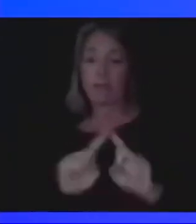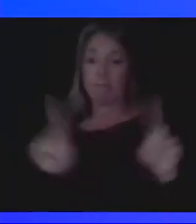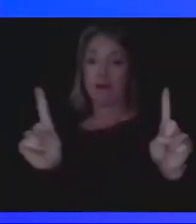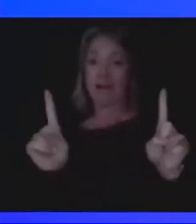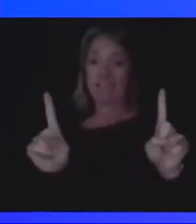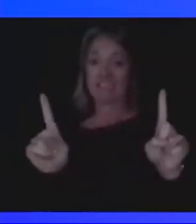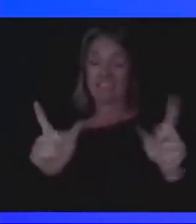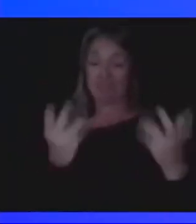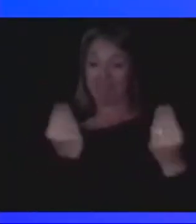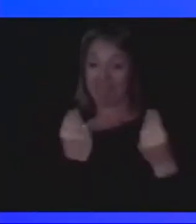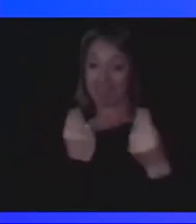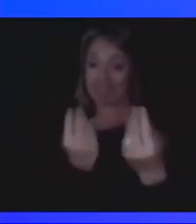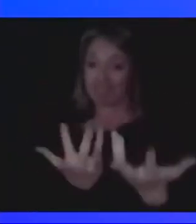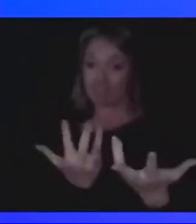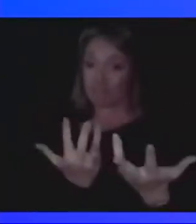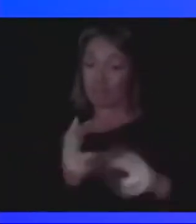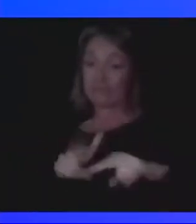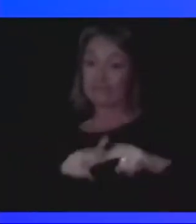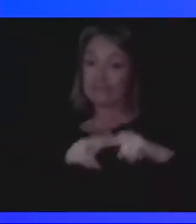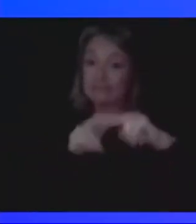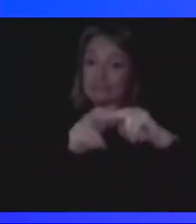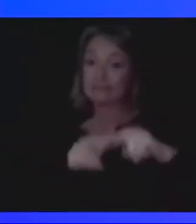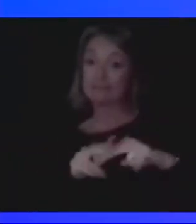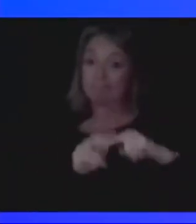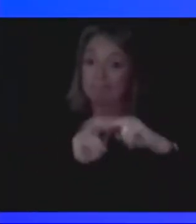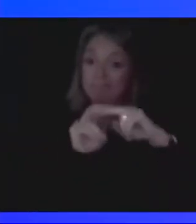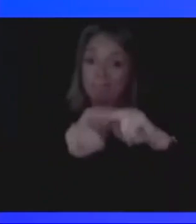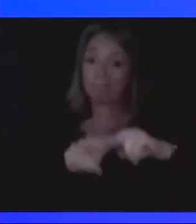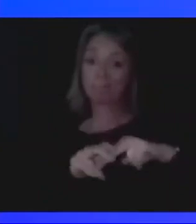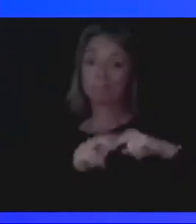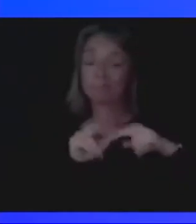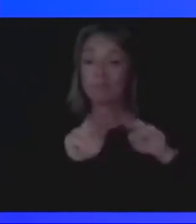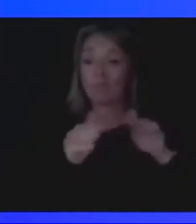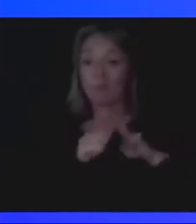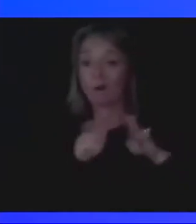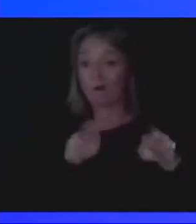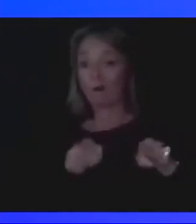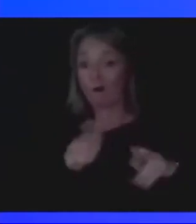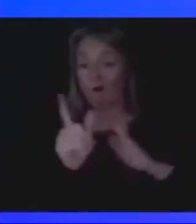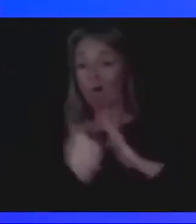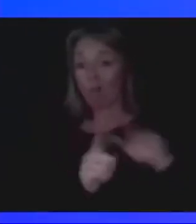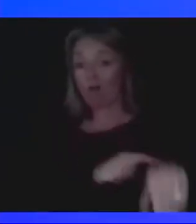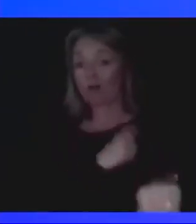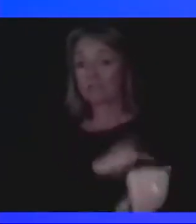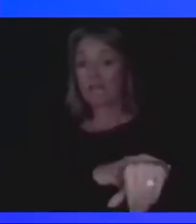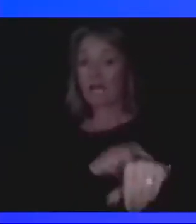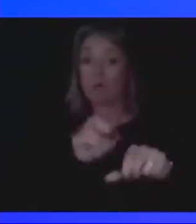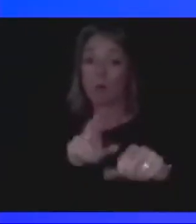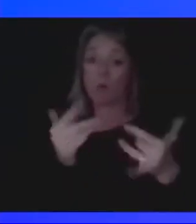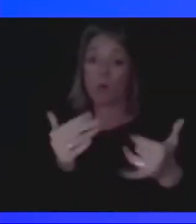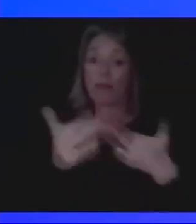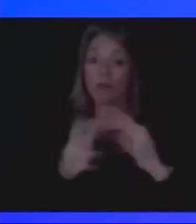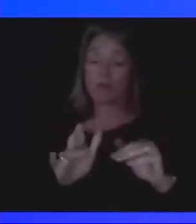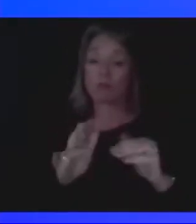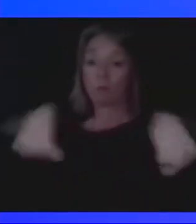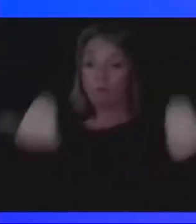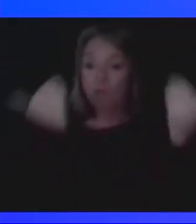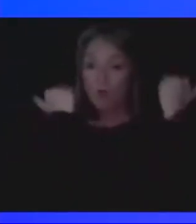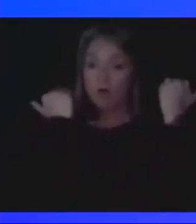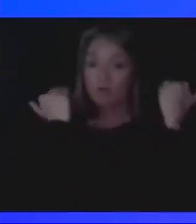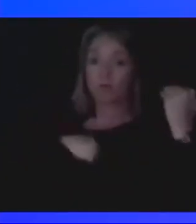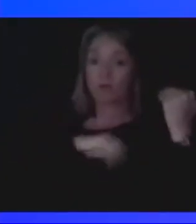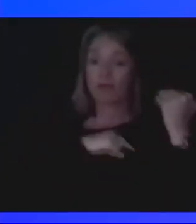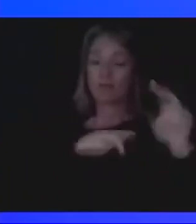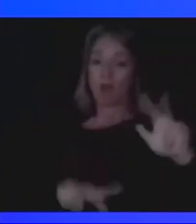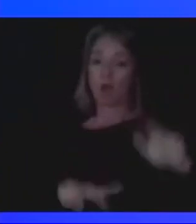you might be sitting in the waiting room, or you might be sitting on a bed in the hallway for a long period of time because they're overwhelmed. And we have to have those awkward discussions driving